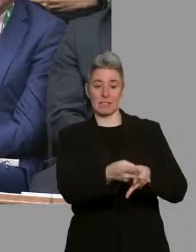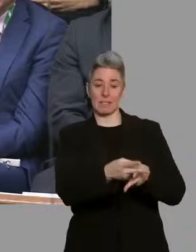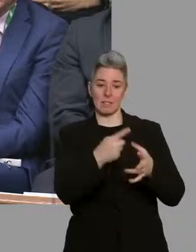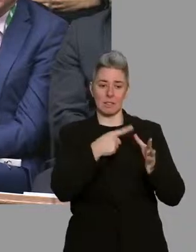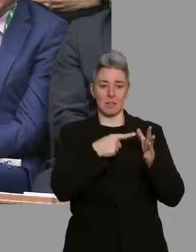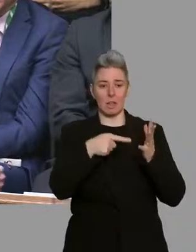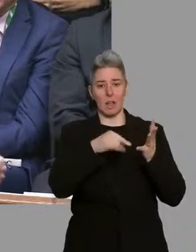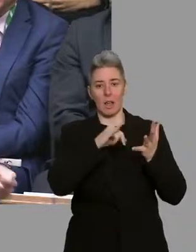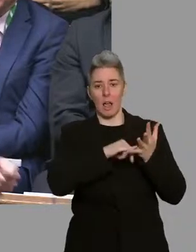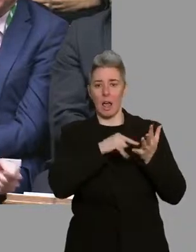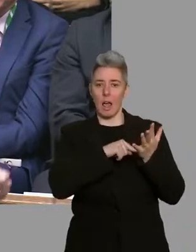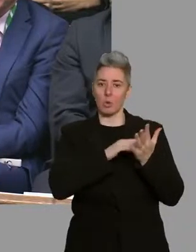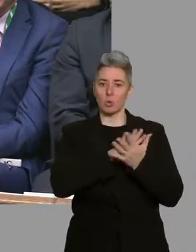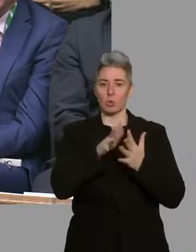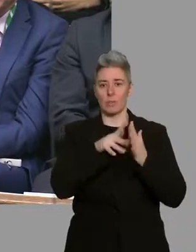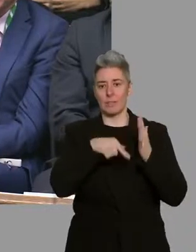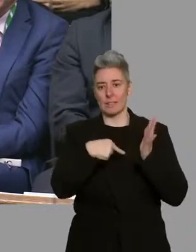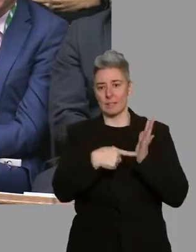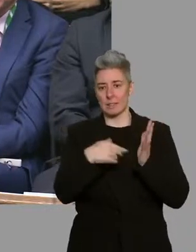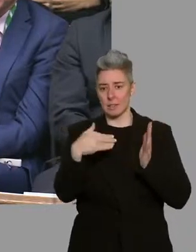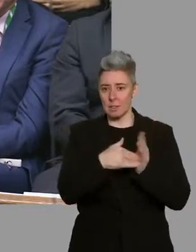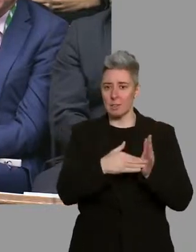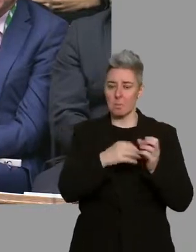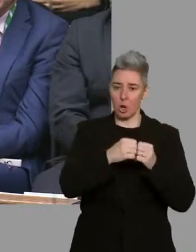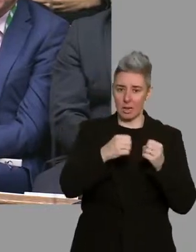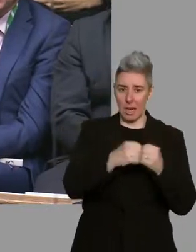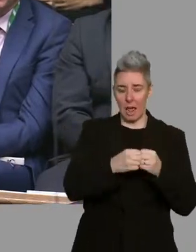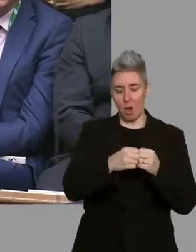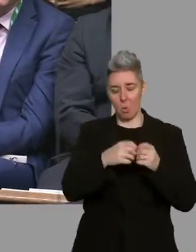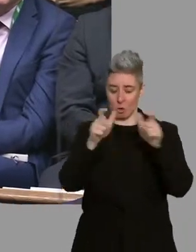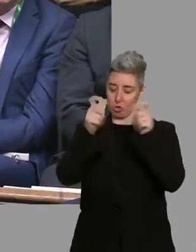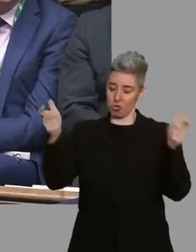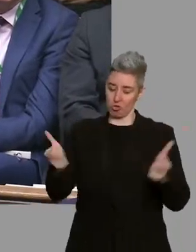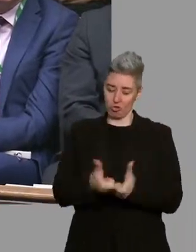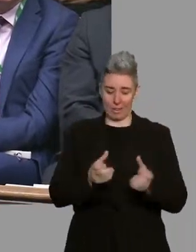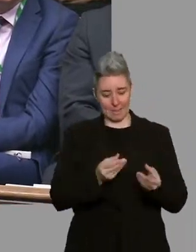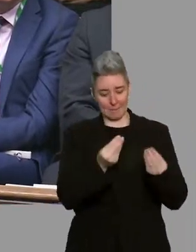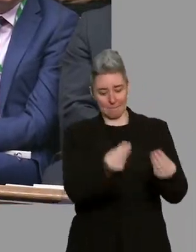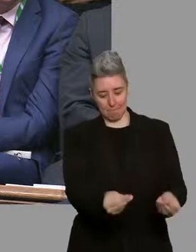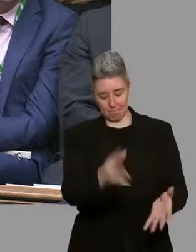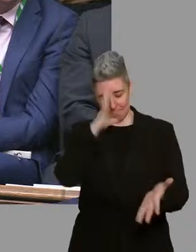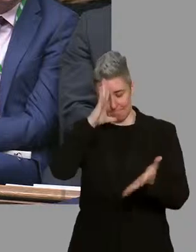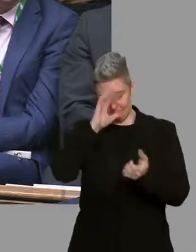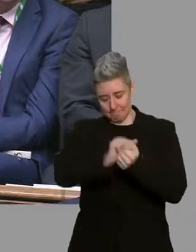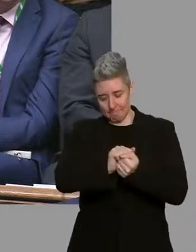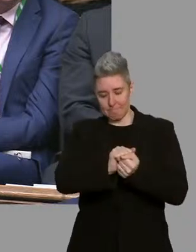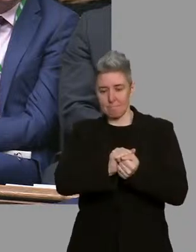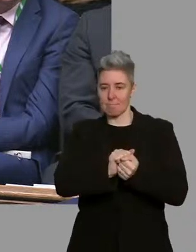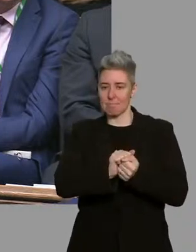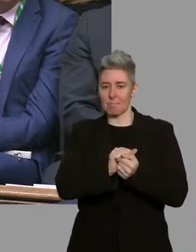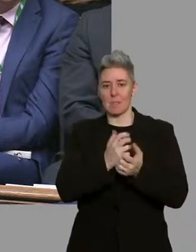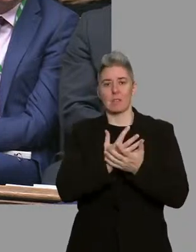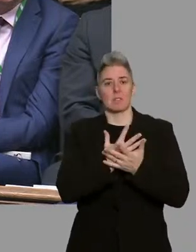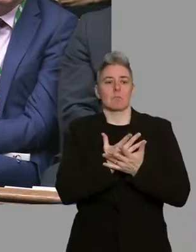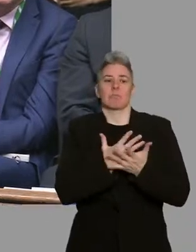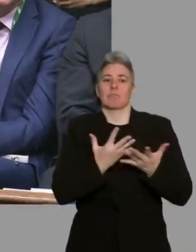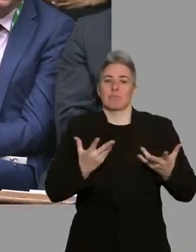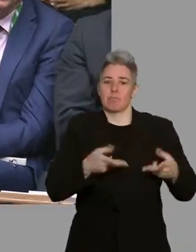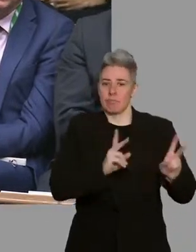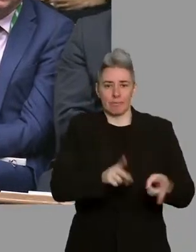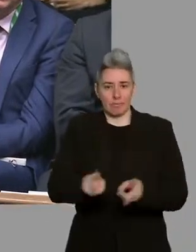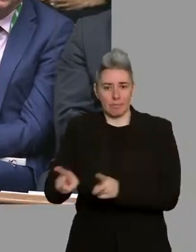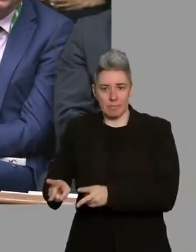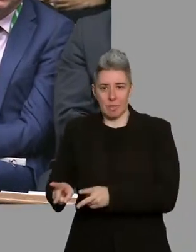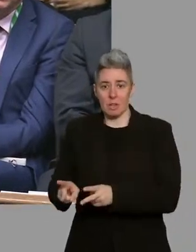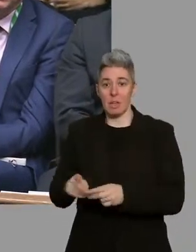the Holocaust. Given that this month marks the 80th anniversary of the liberation of those evil places, will the Prime Minister set